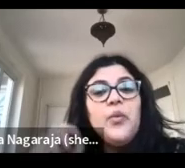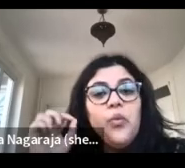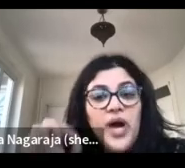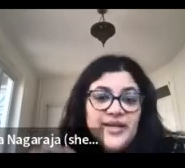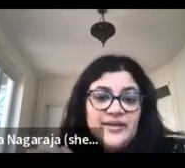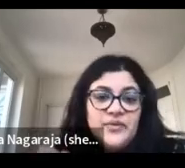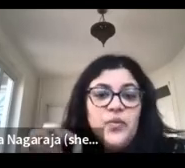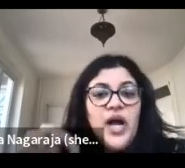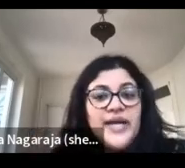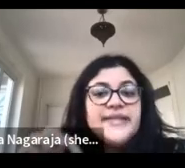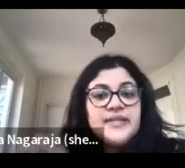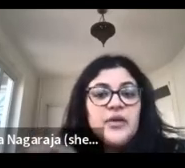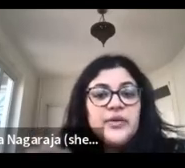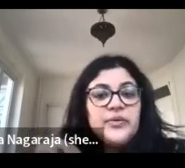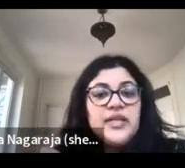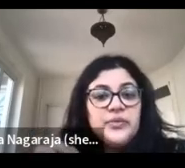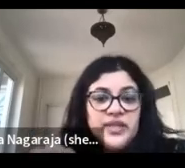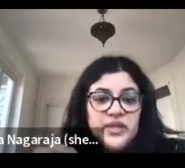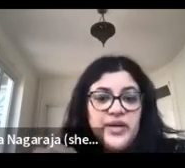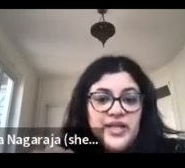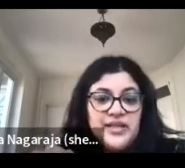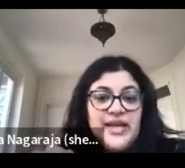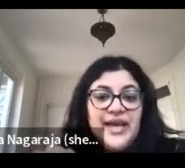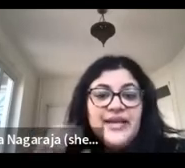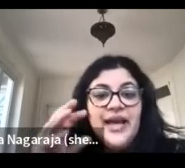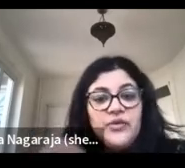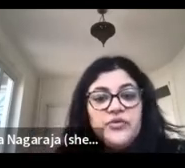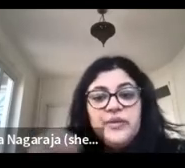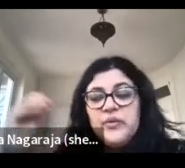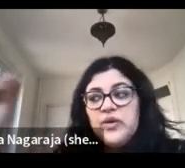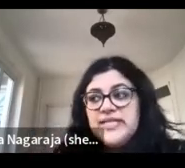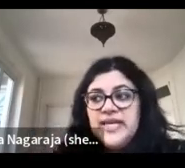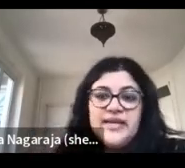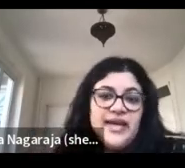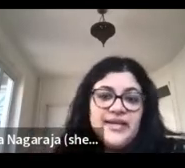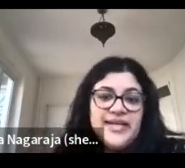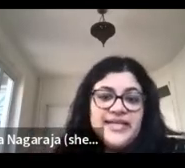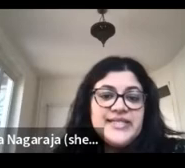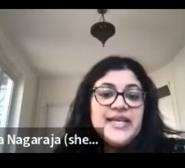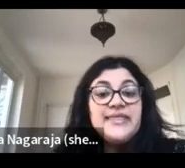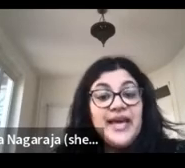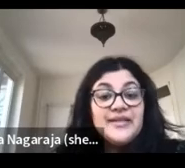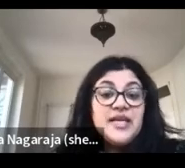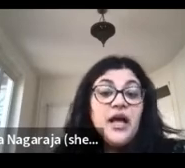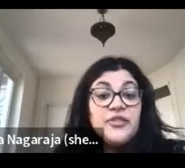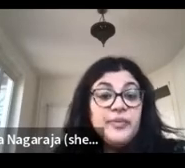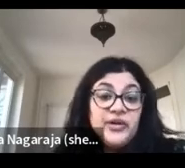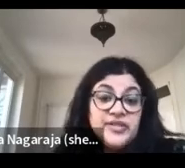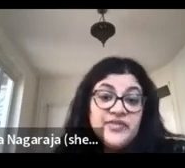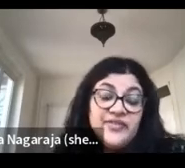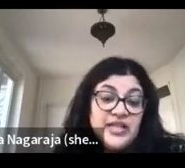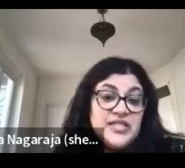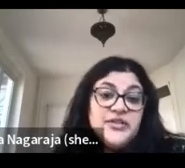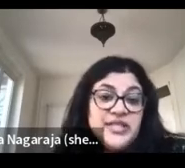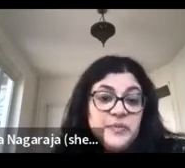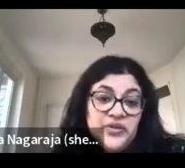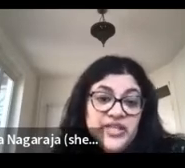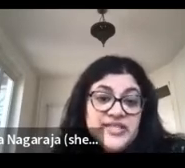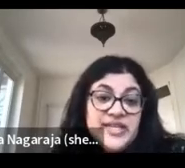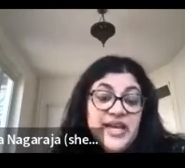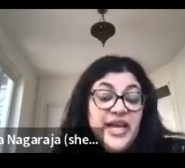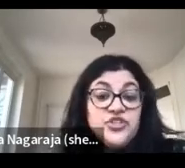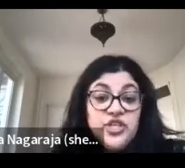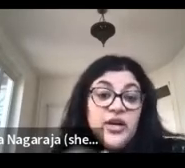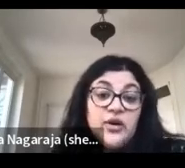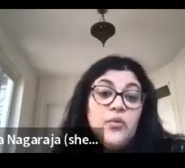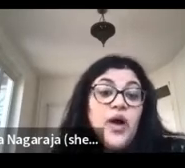think about why it's going really, really well, and how you might want to take that and extend that to other parts of the volunteer